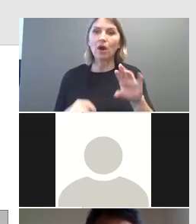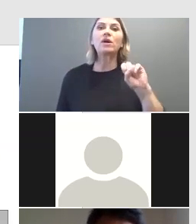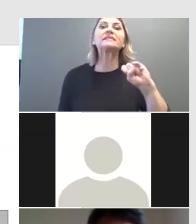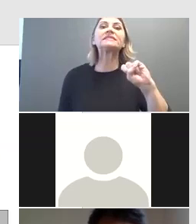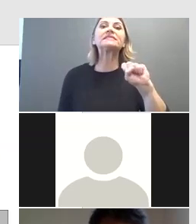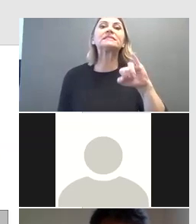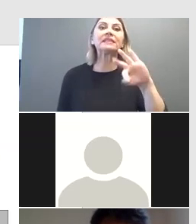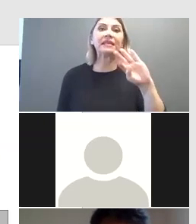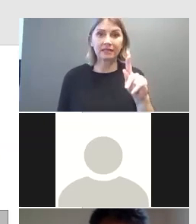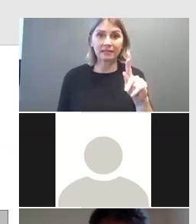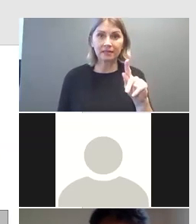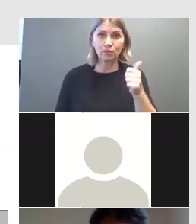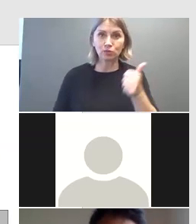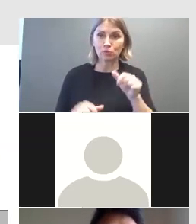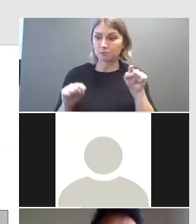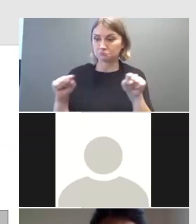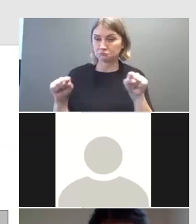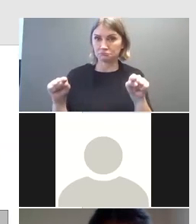connected component?